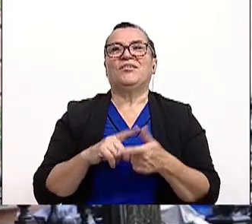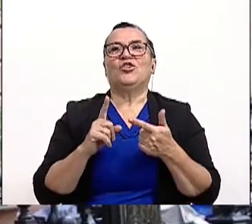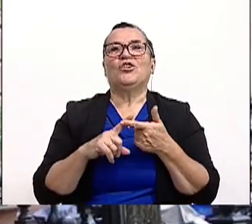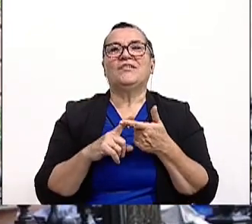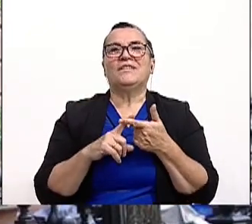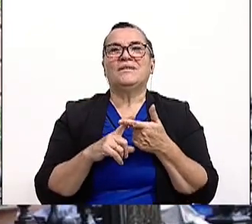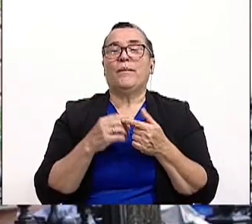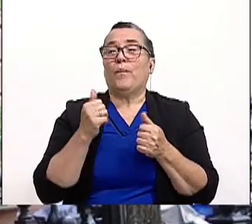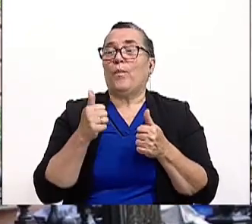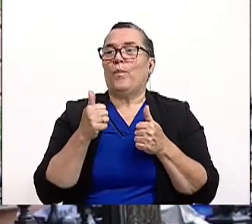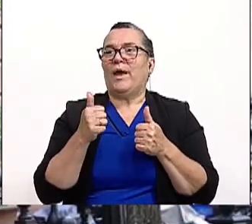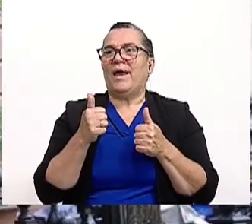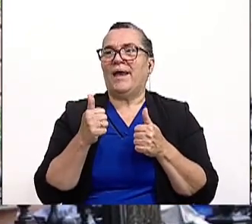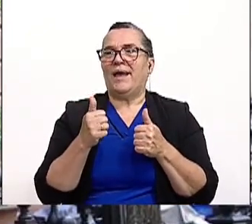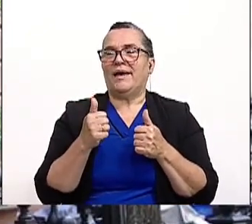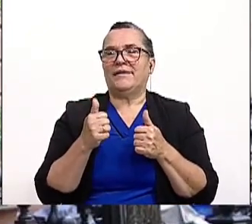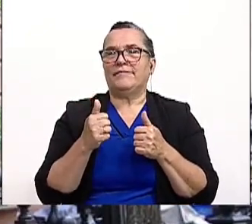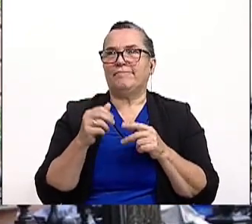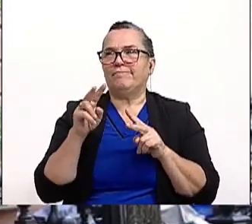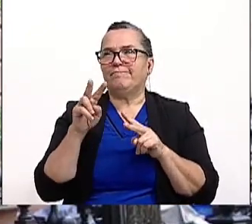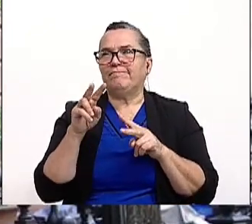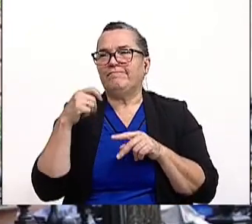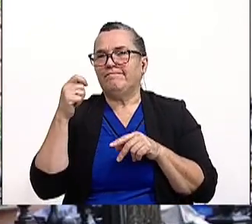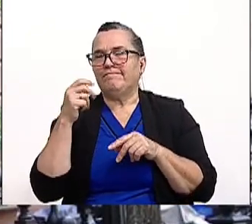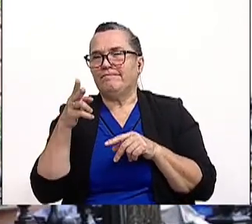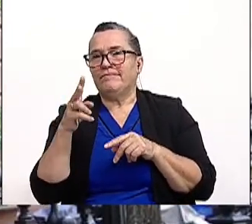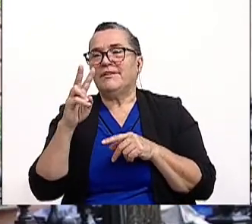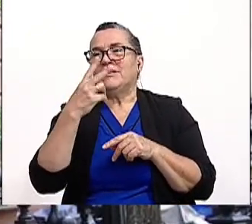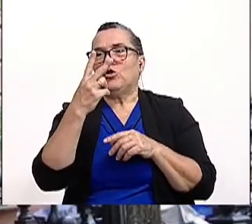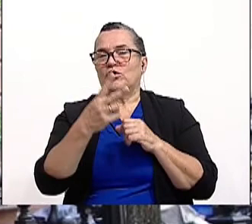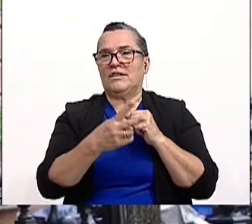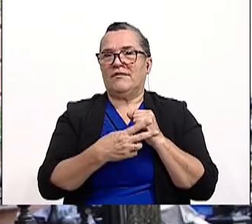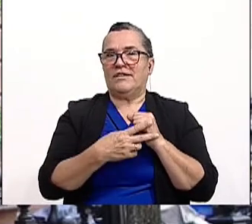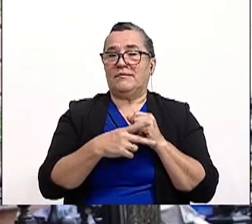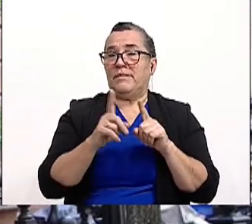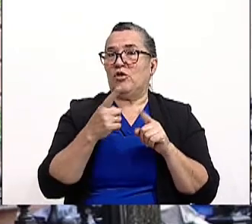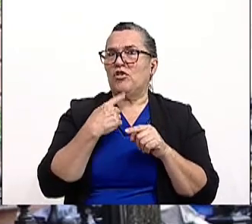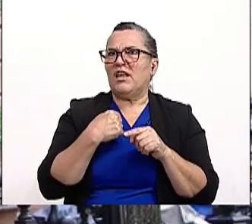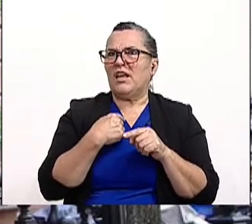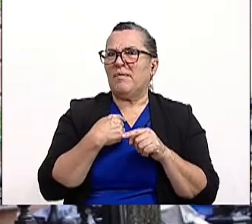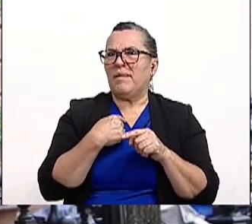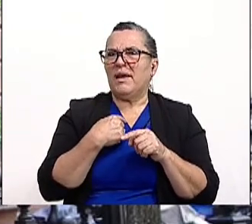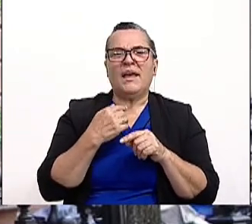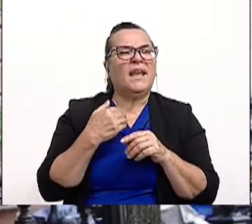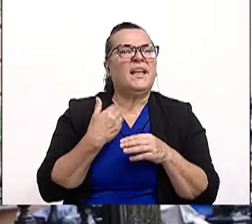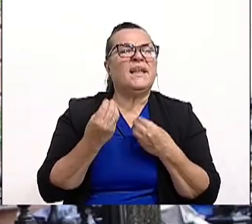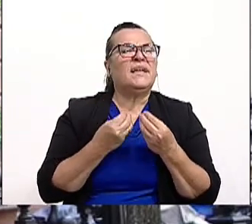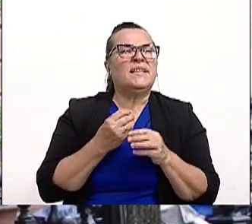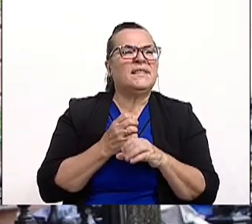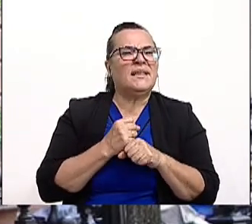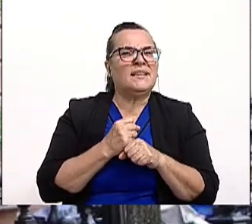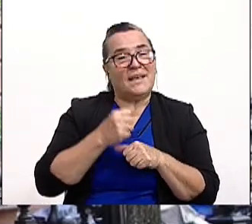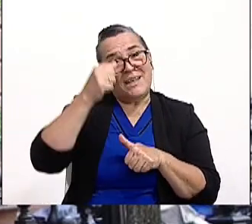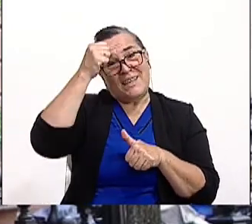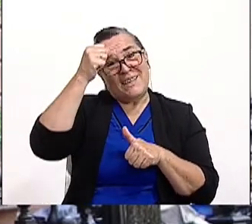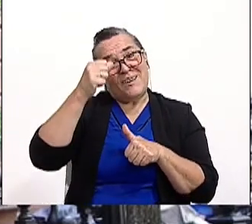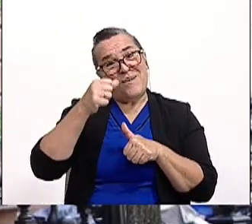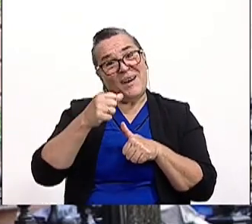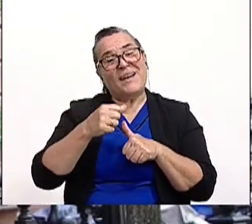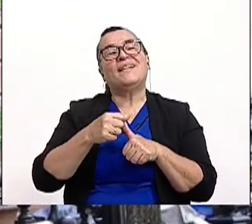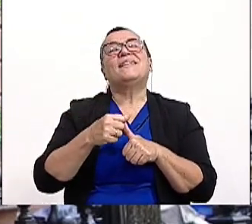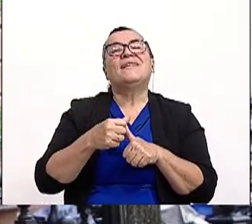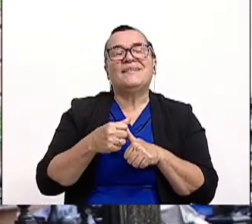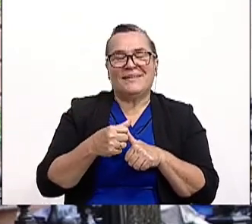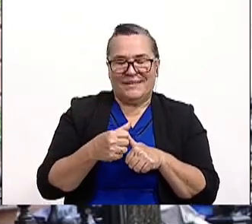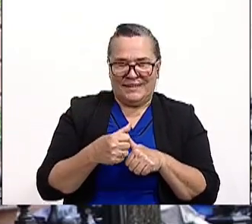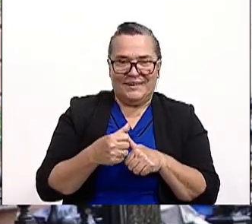Okay, very good. Let's watch the video for the second time. But before, tell me, what do you have to do? Do you remember?